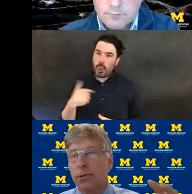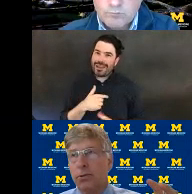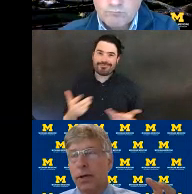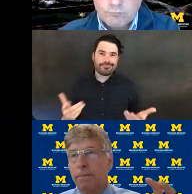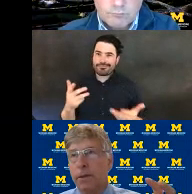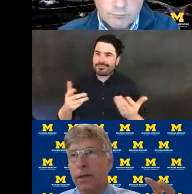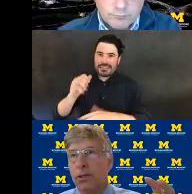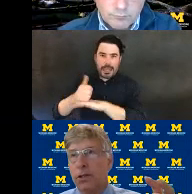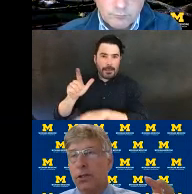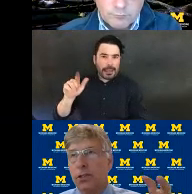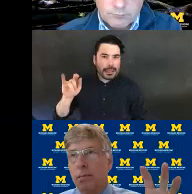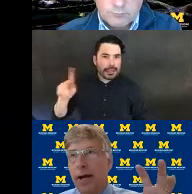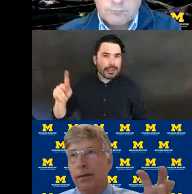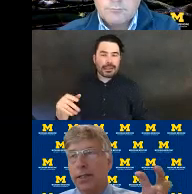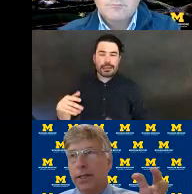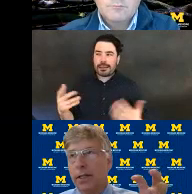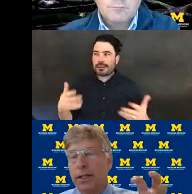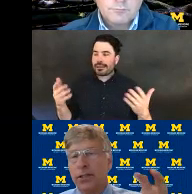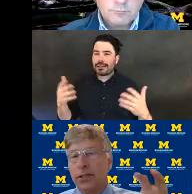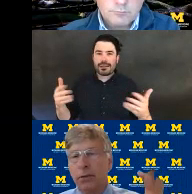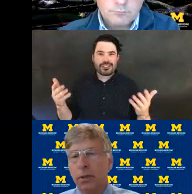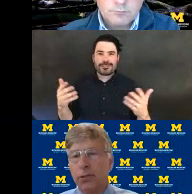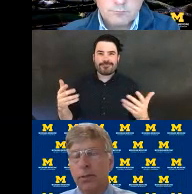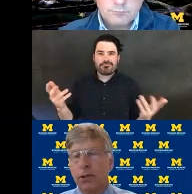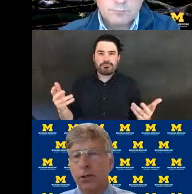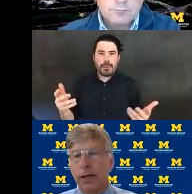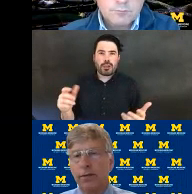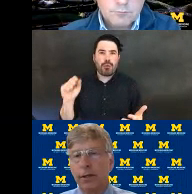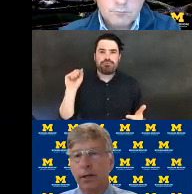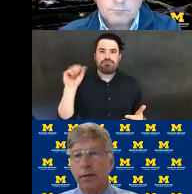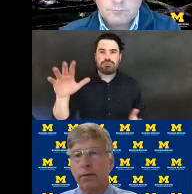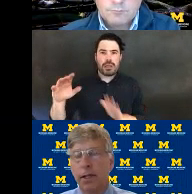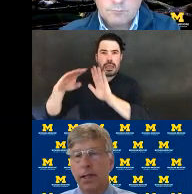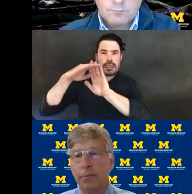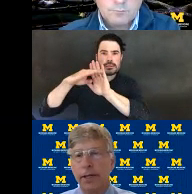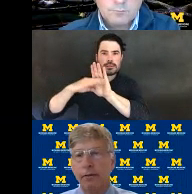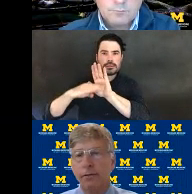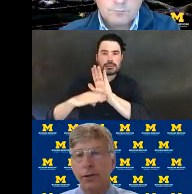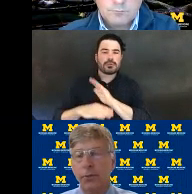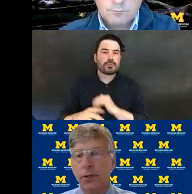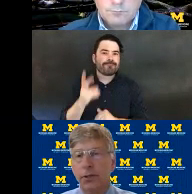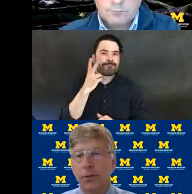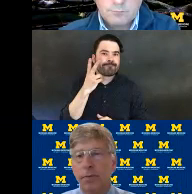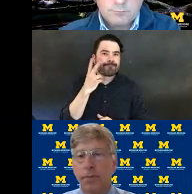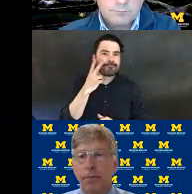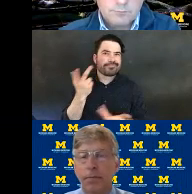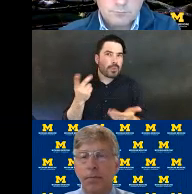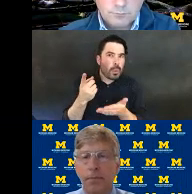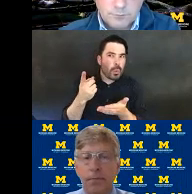able to just compile these in a list. We'll see. We're going to have to let that play out for another week or 2.